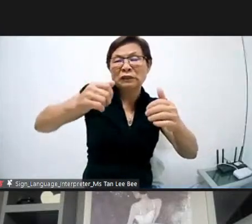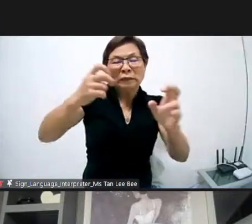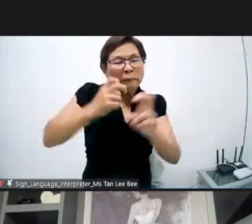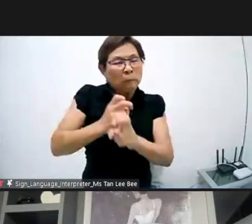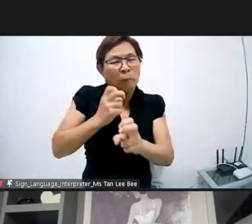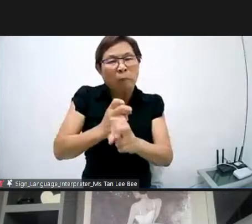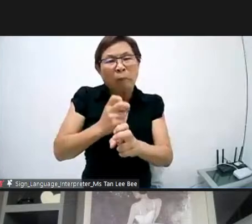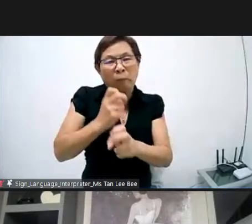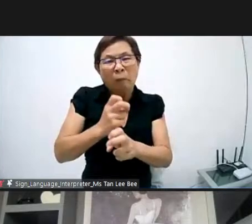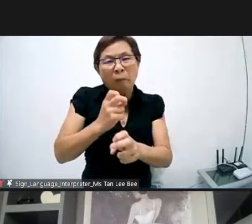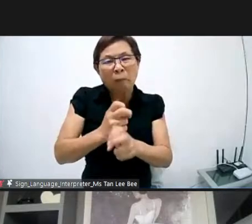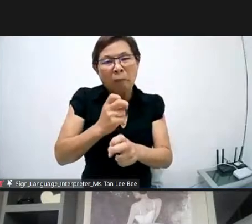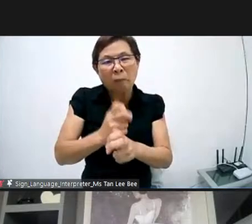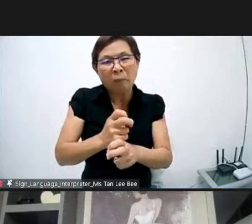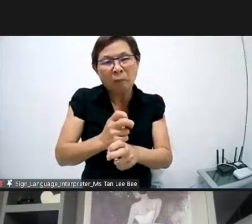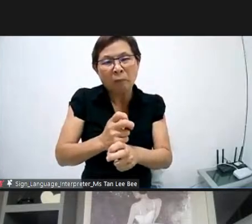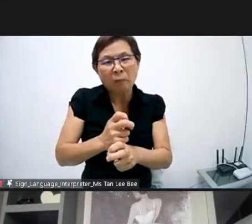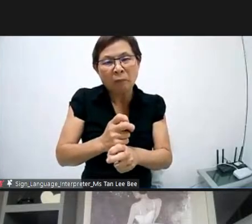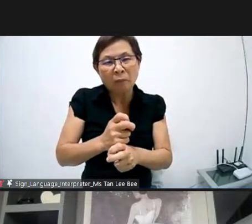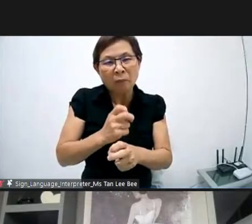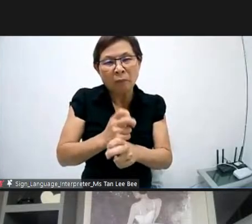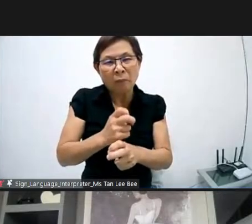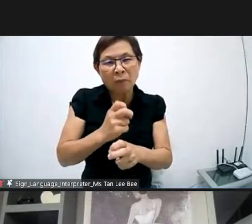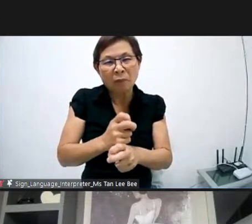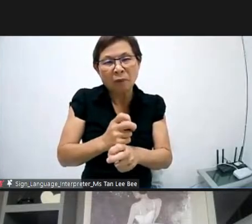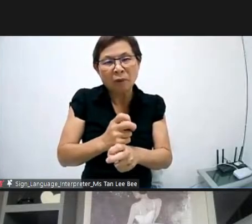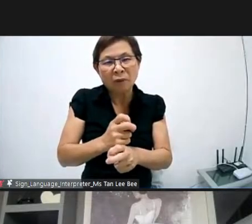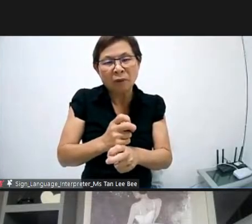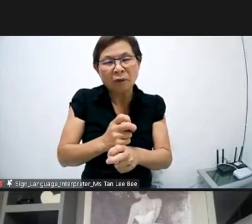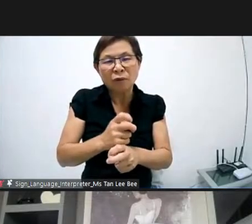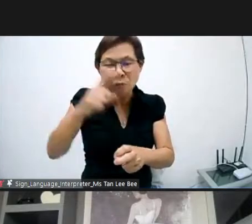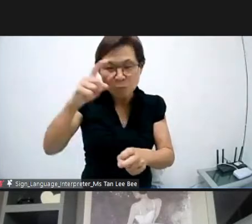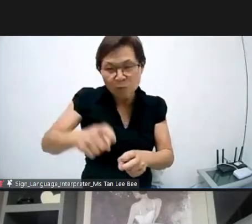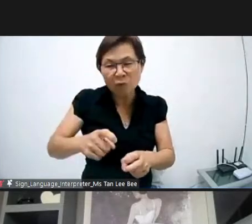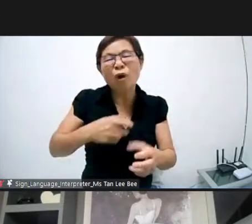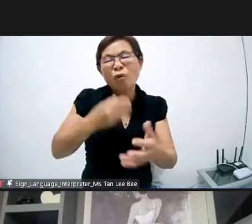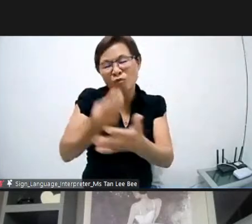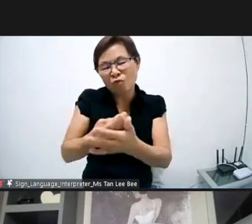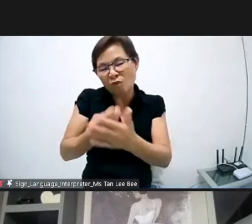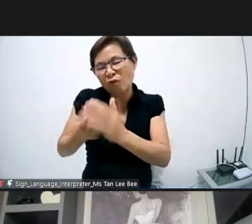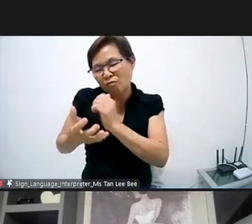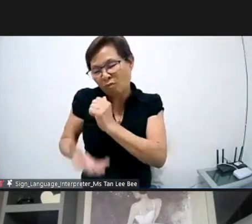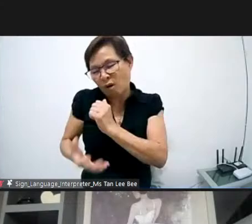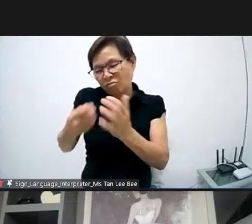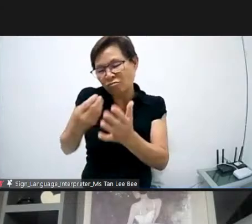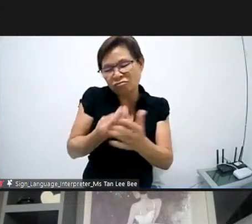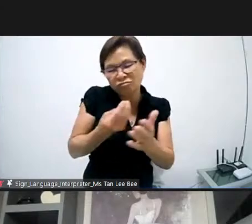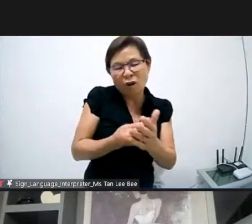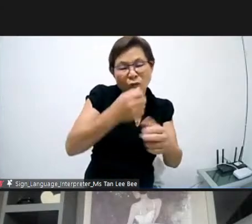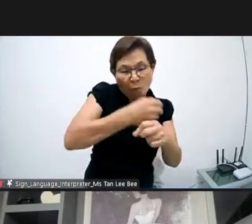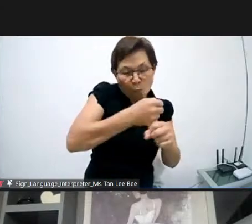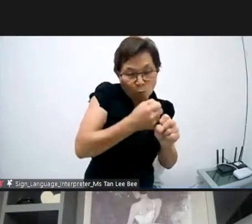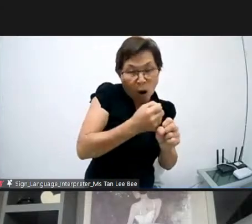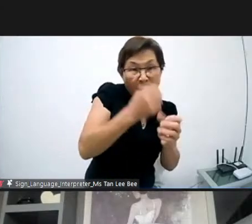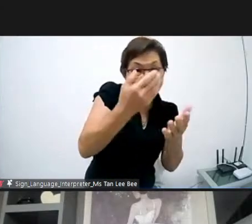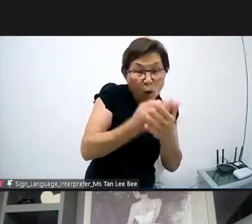fun. To create something, you need to have a fun. If you don't have any fun, somebody